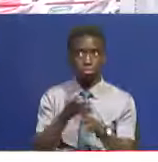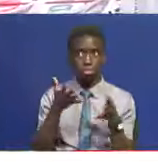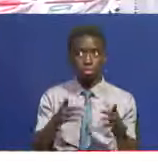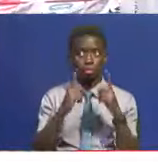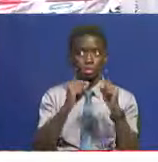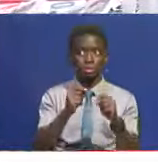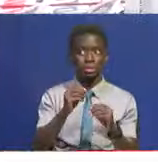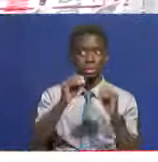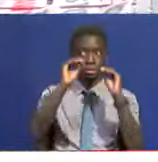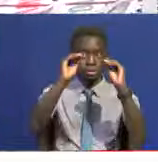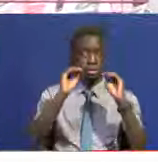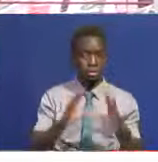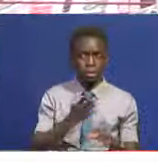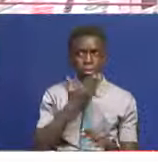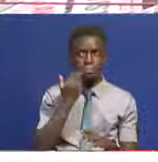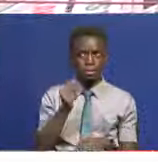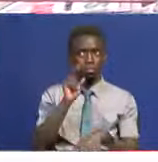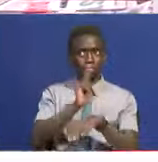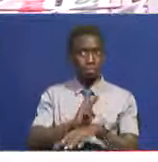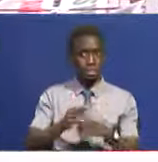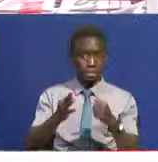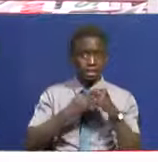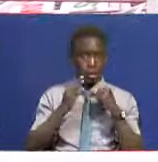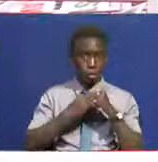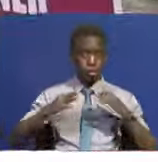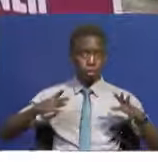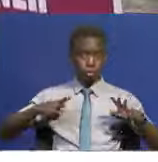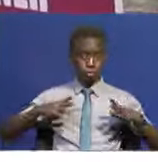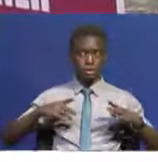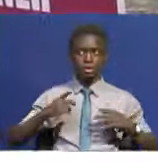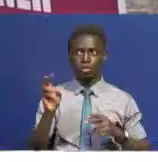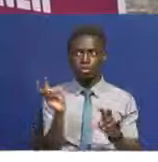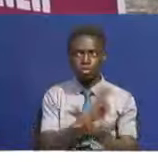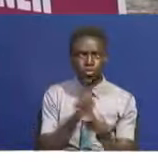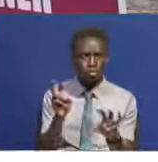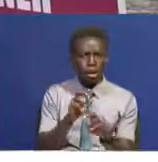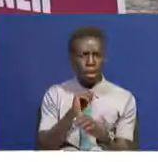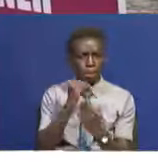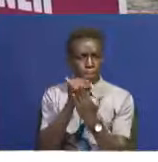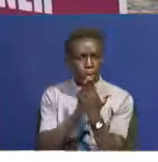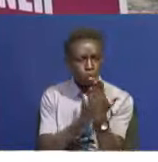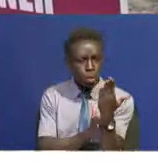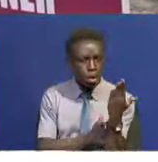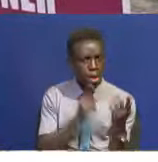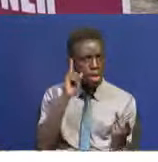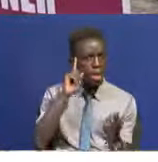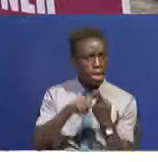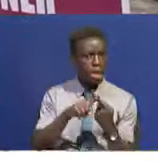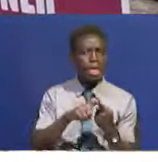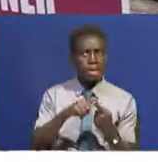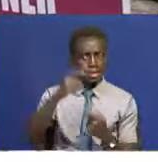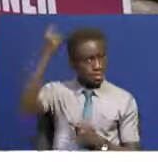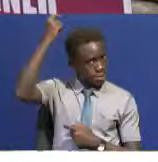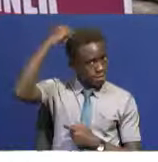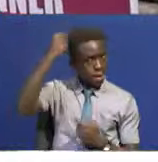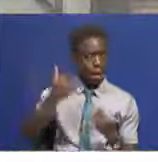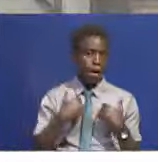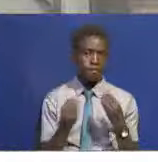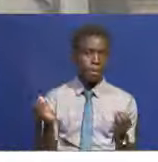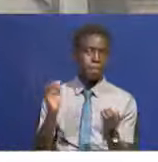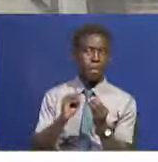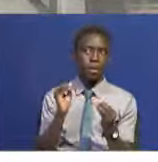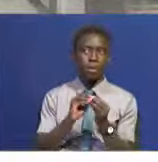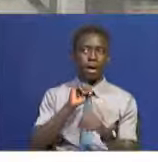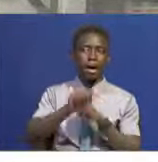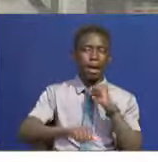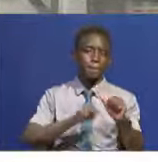advantage of the August holiday to take up retooling programs with an aim to equip themselves with more knowledge on CBC